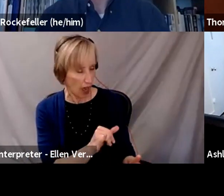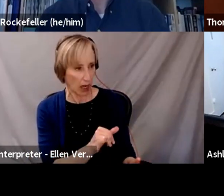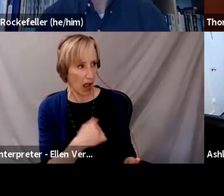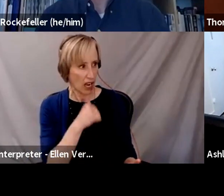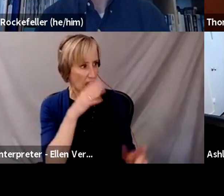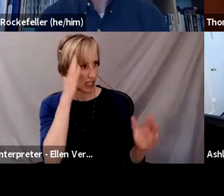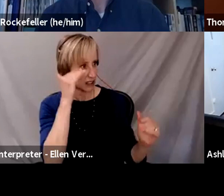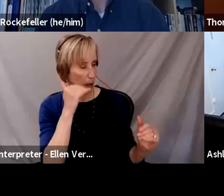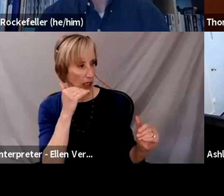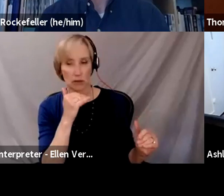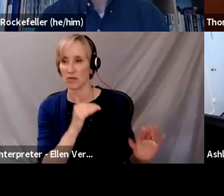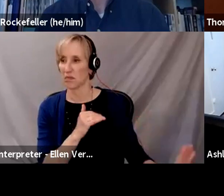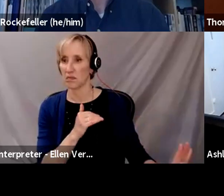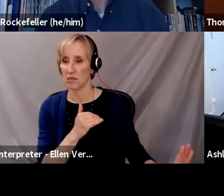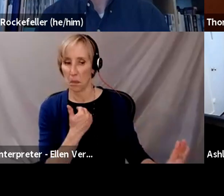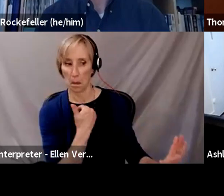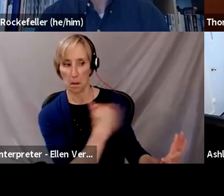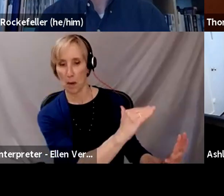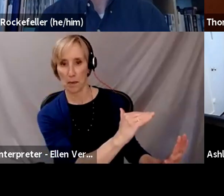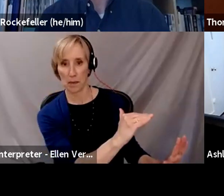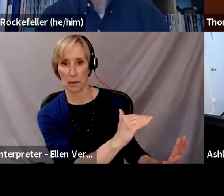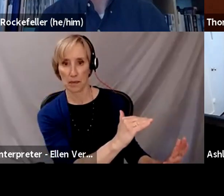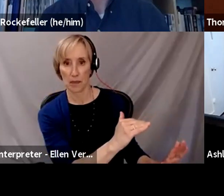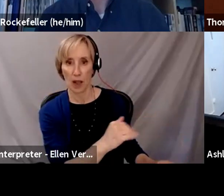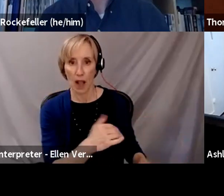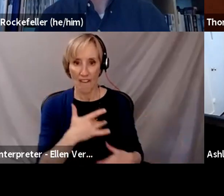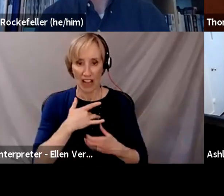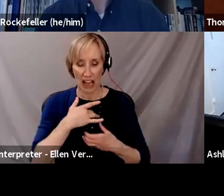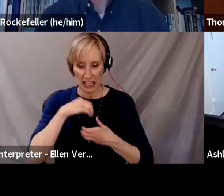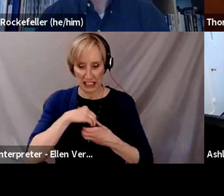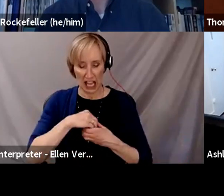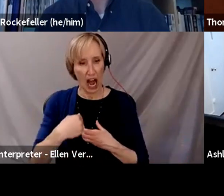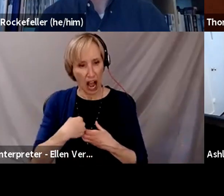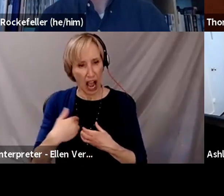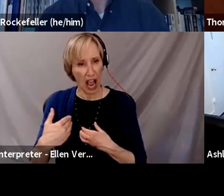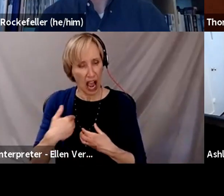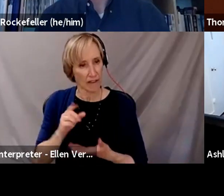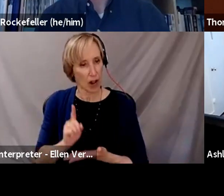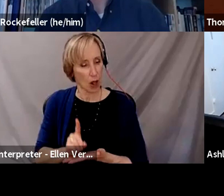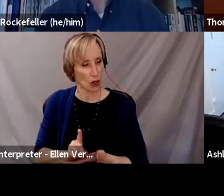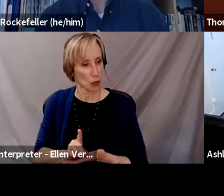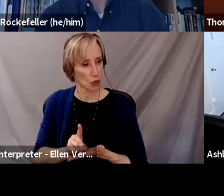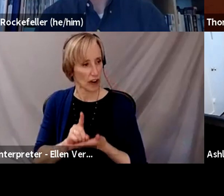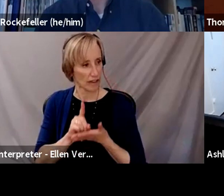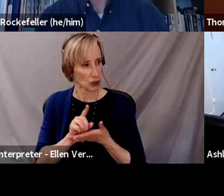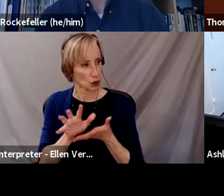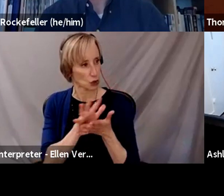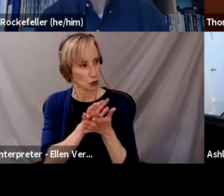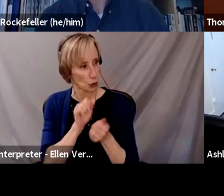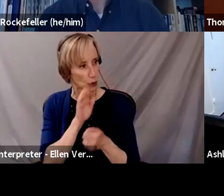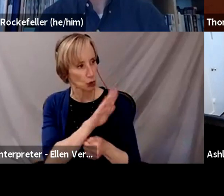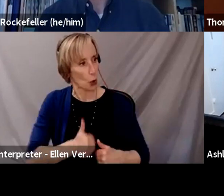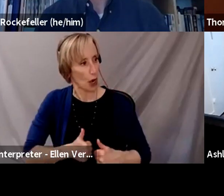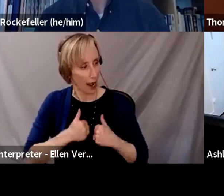were, that they feel within themselves that they have the privilege to ruin you or your